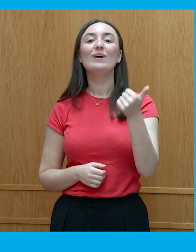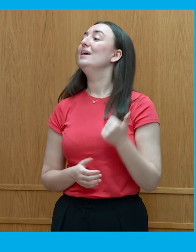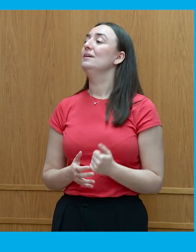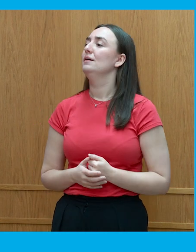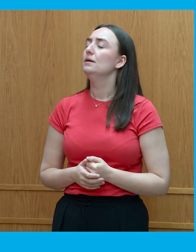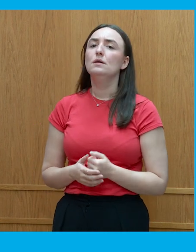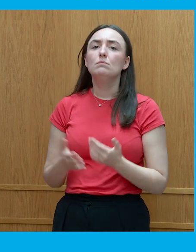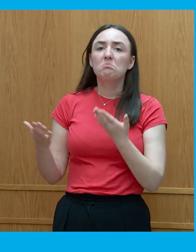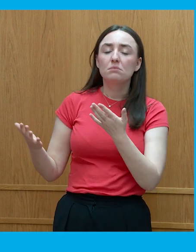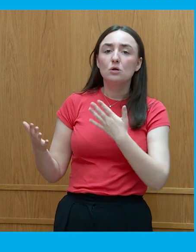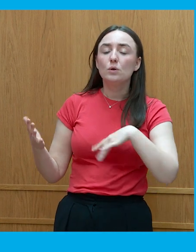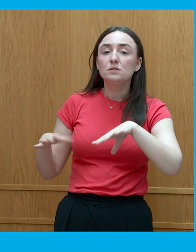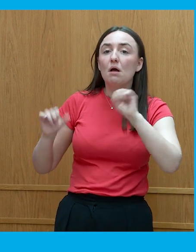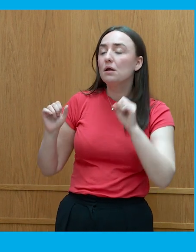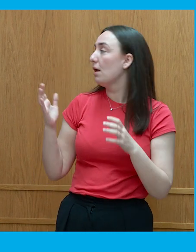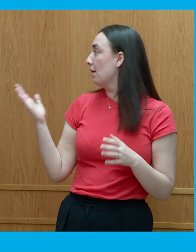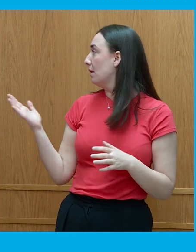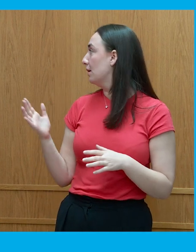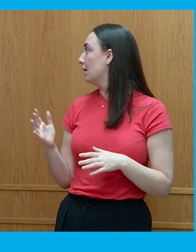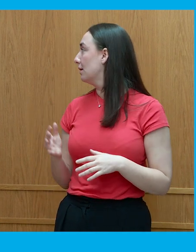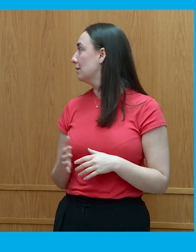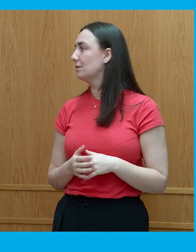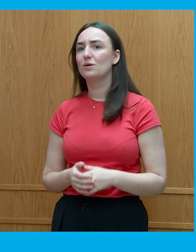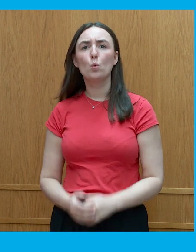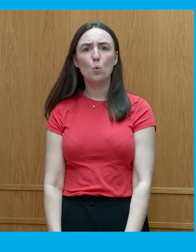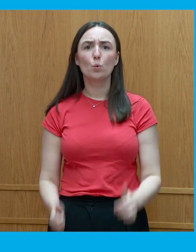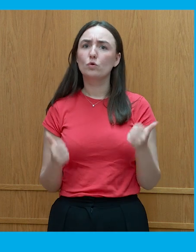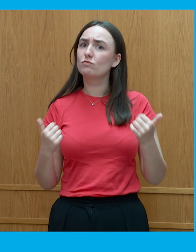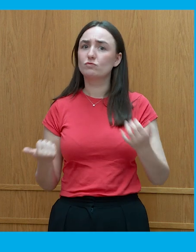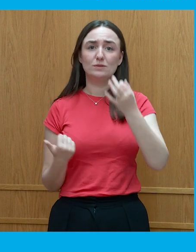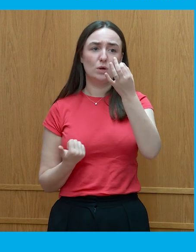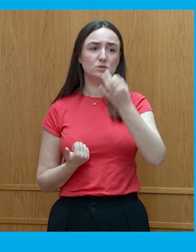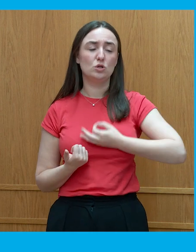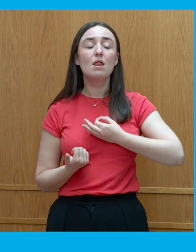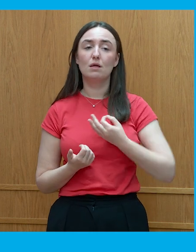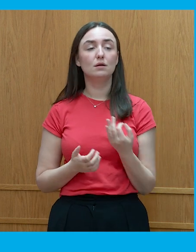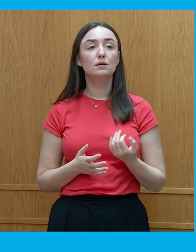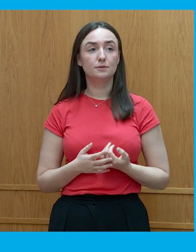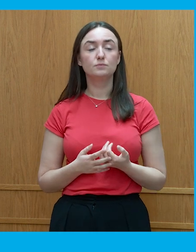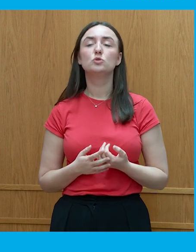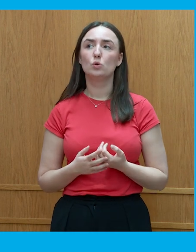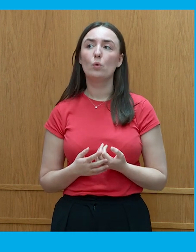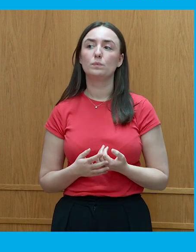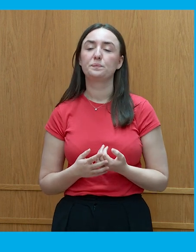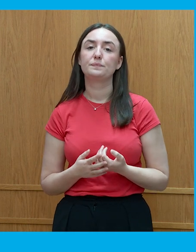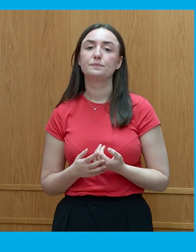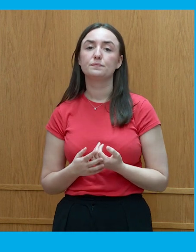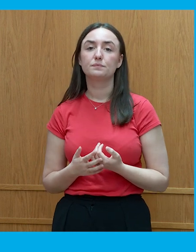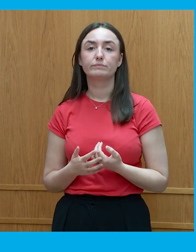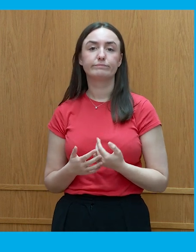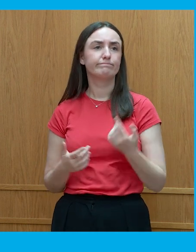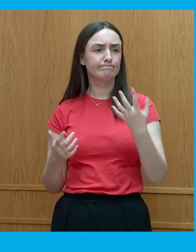do you want to kick off? Sure. And we'll work that's a great question. So that you know where I'm coming from, you know, back